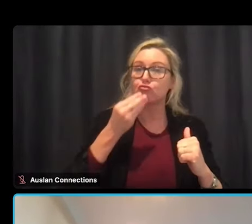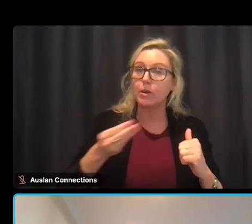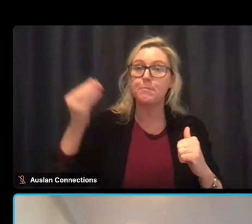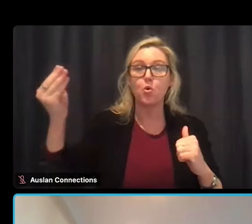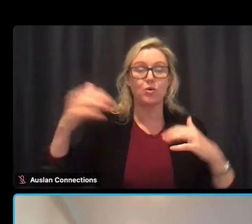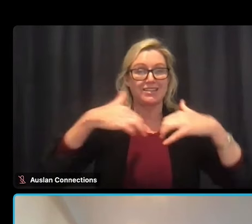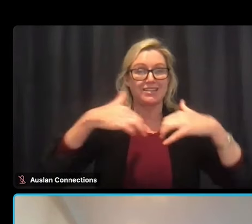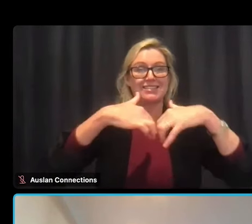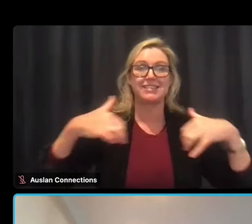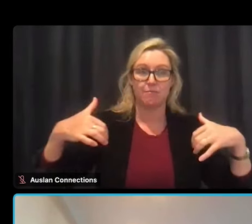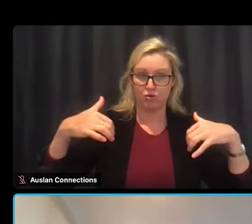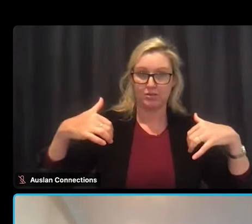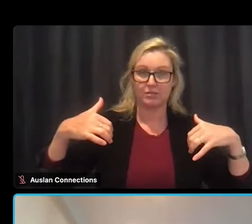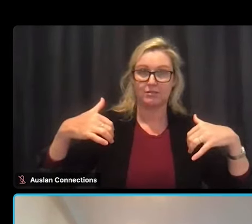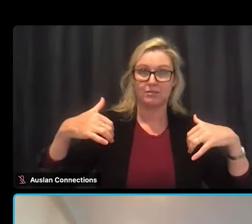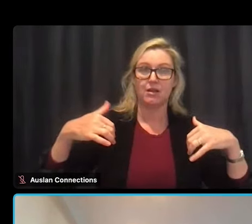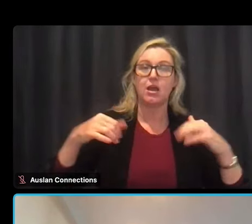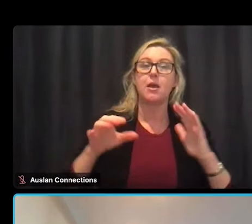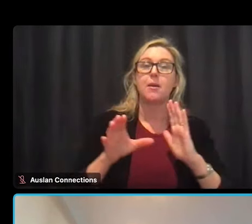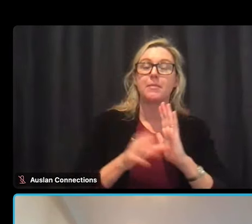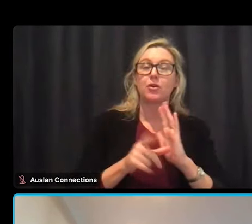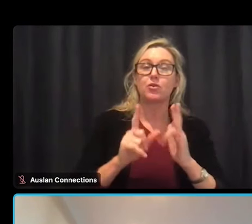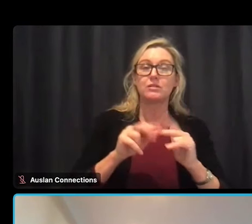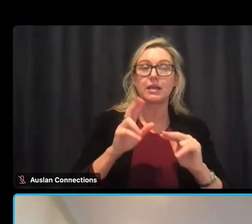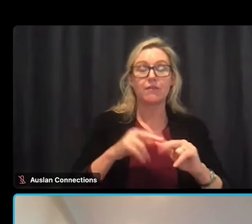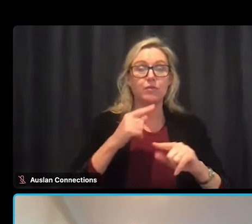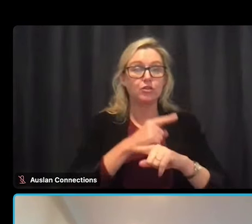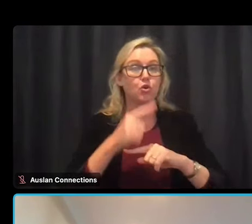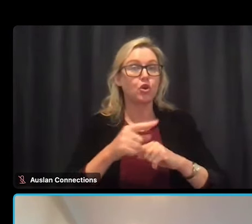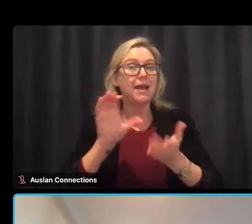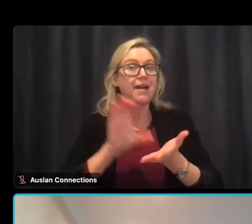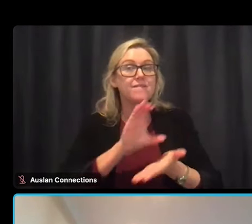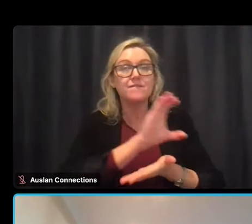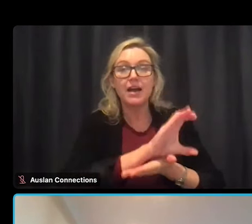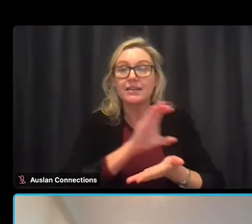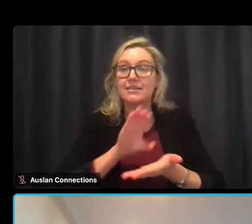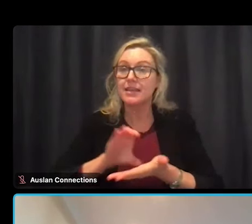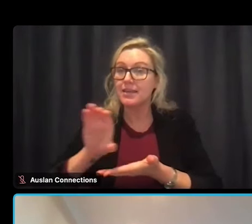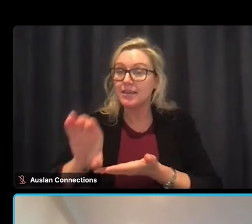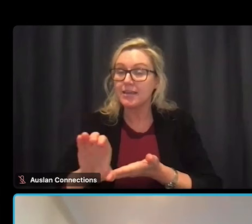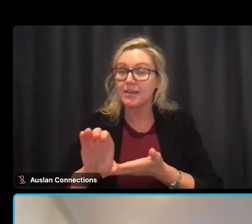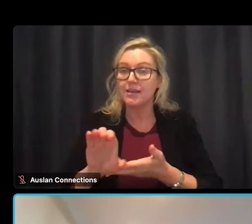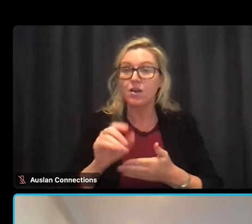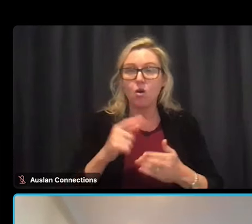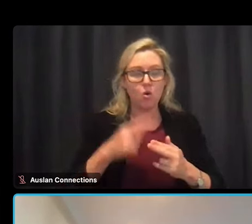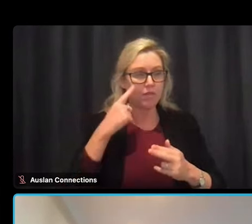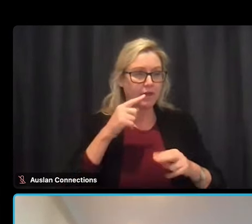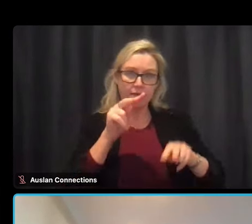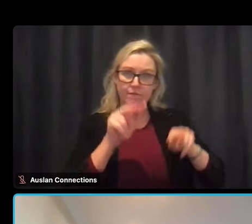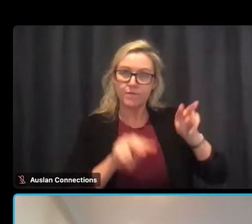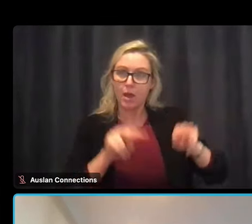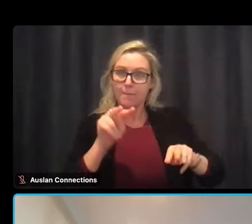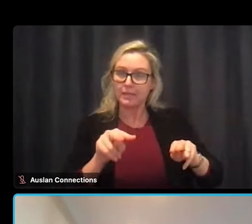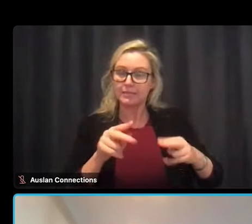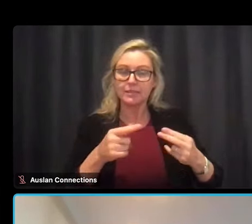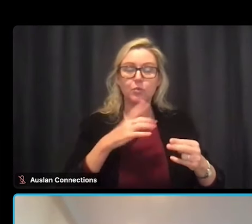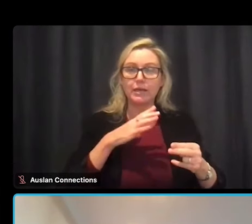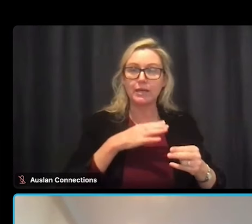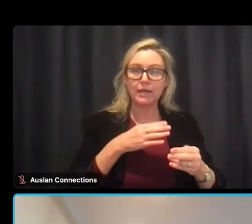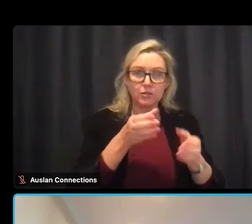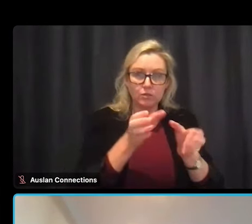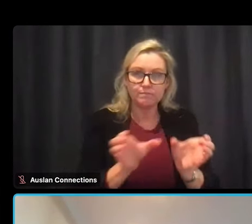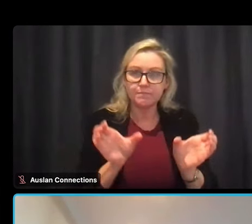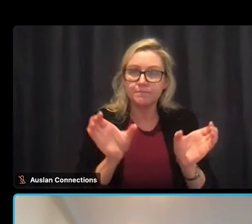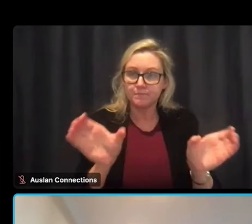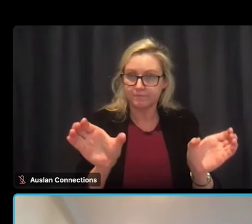NAPS ID, because when we're looking at the funding and the basis of the funding, or if there's a viability assessment, they have to do it based on the